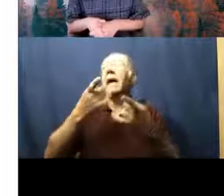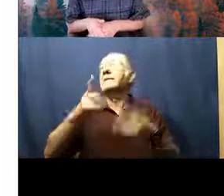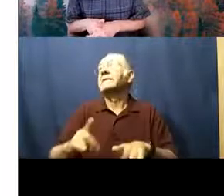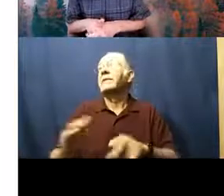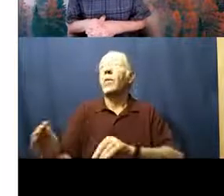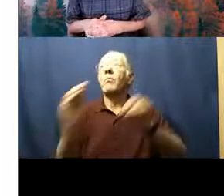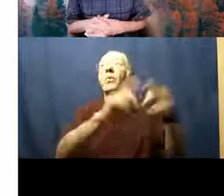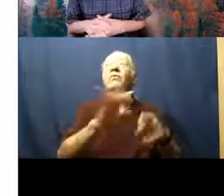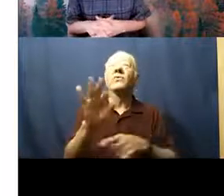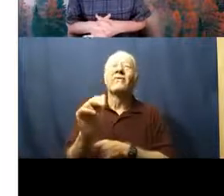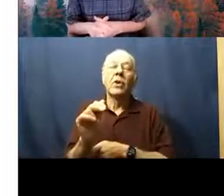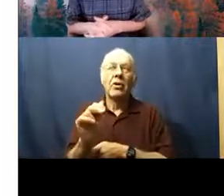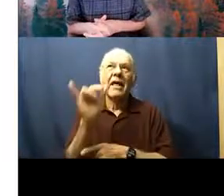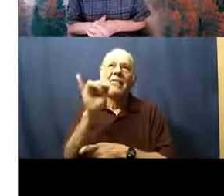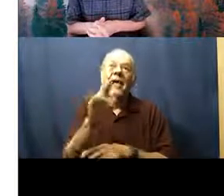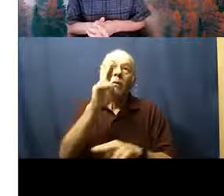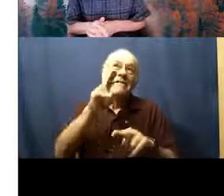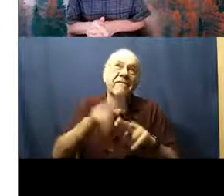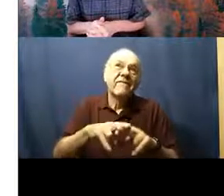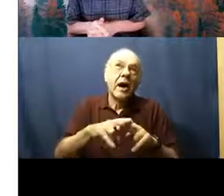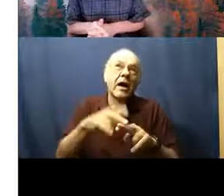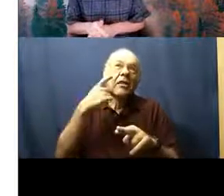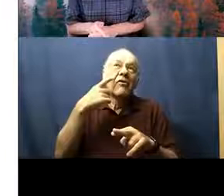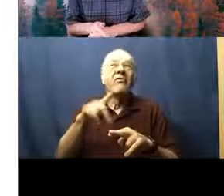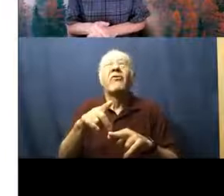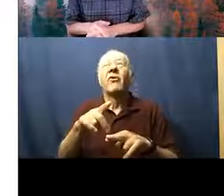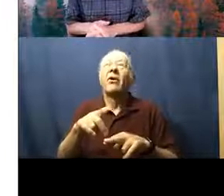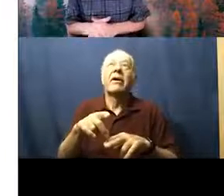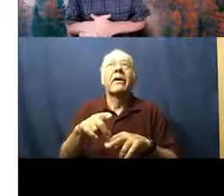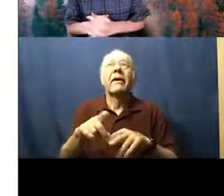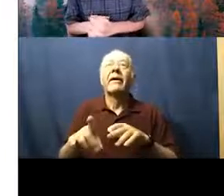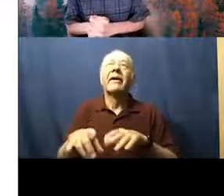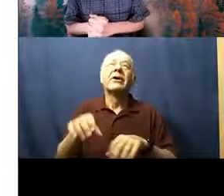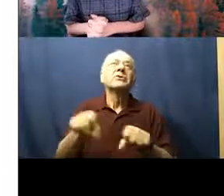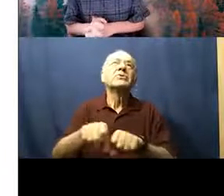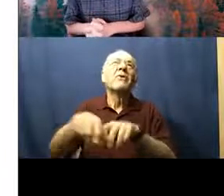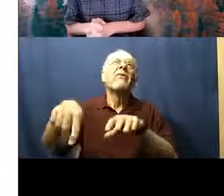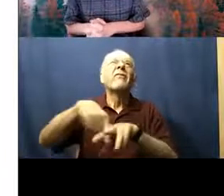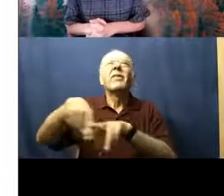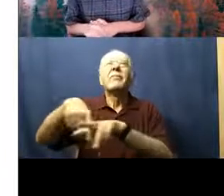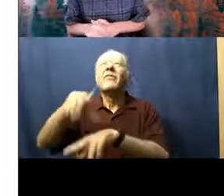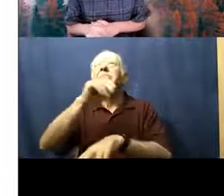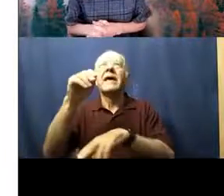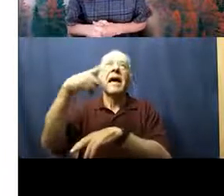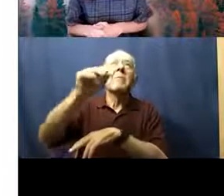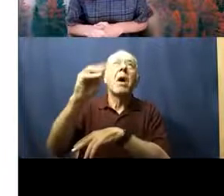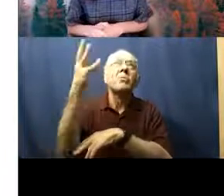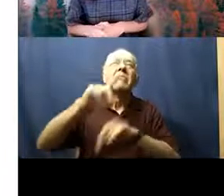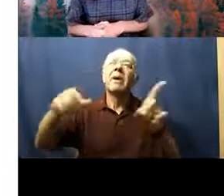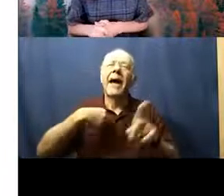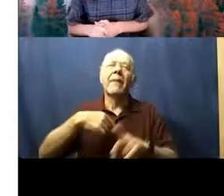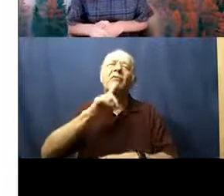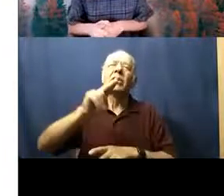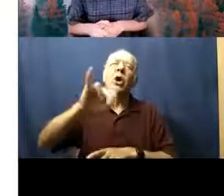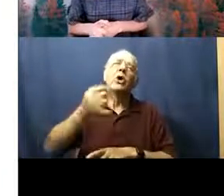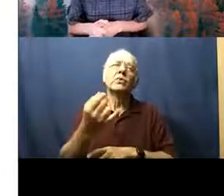Florida, which was fun for flip-flops and palm trees, but I am a Jersey girl. And all this time,